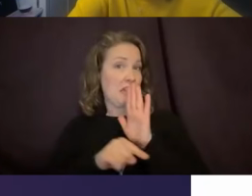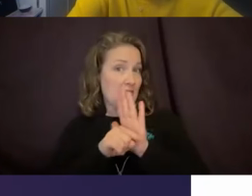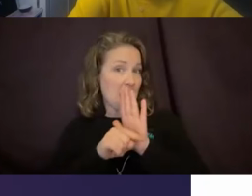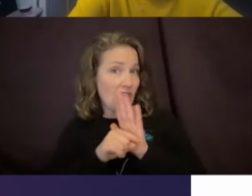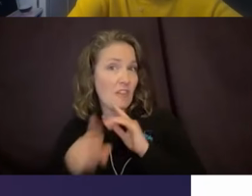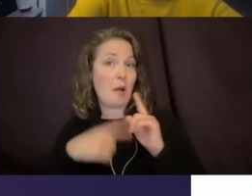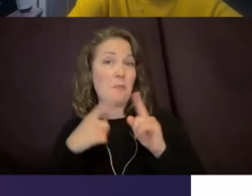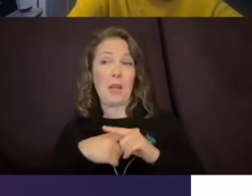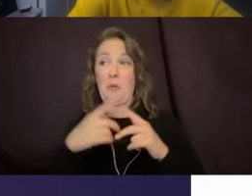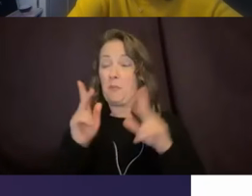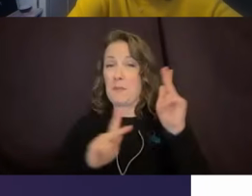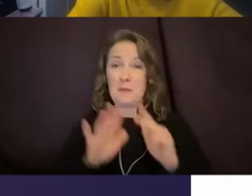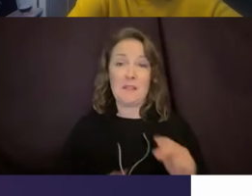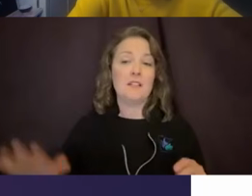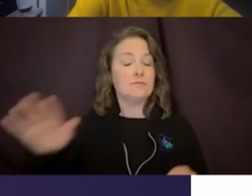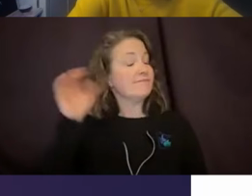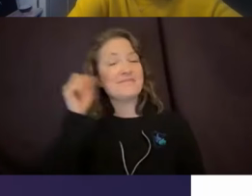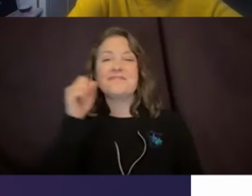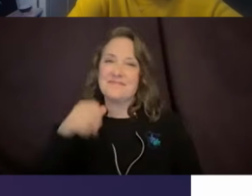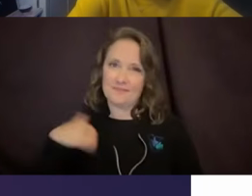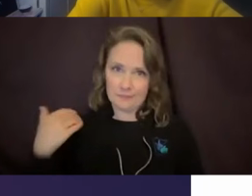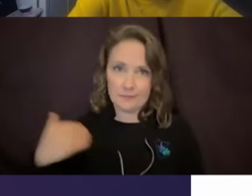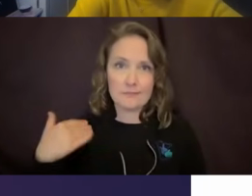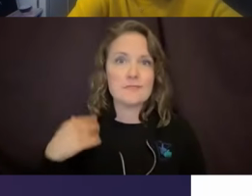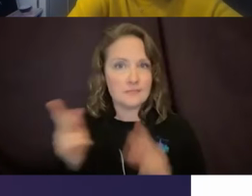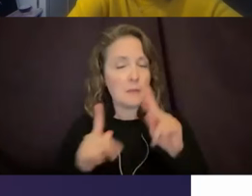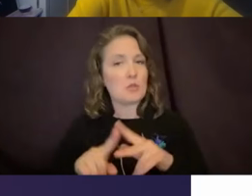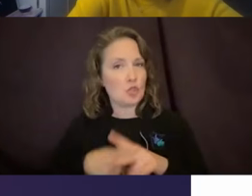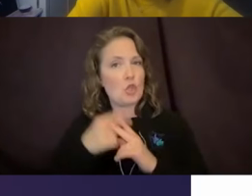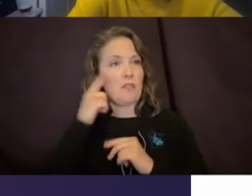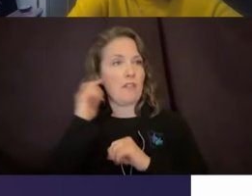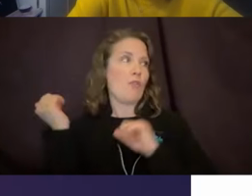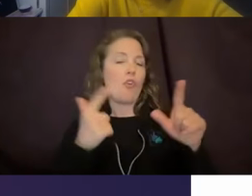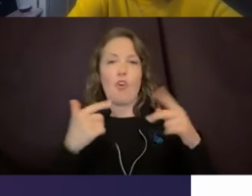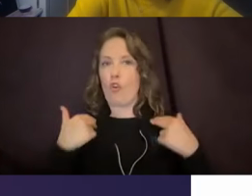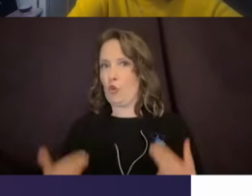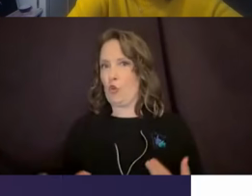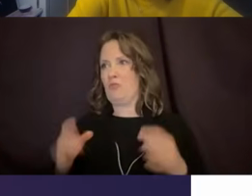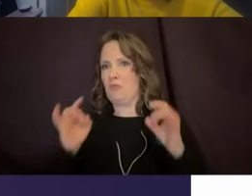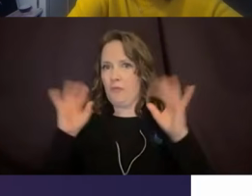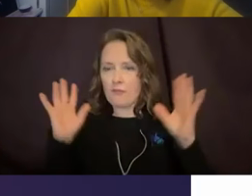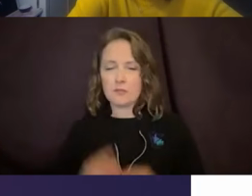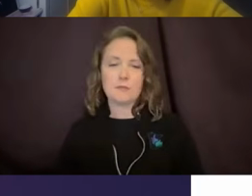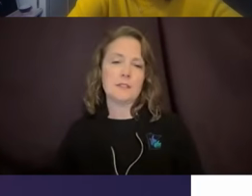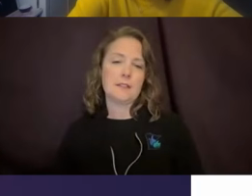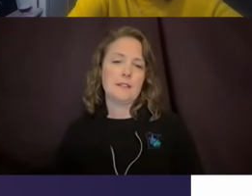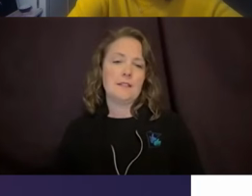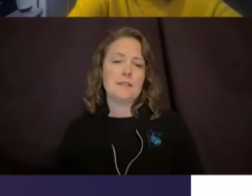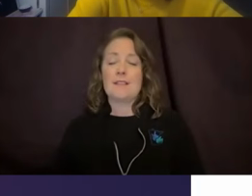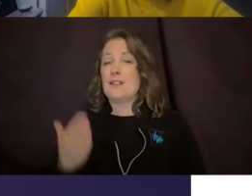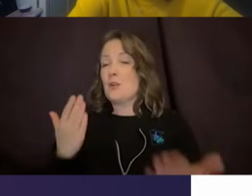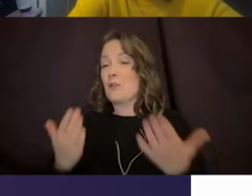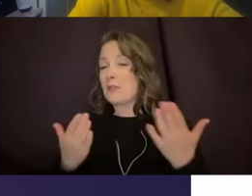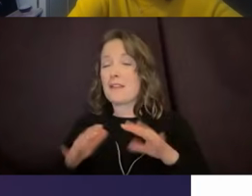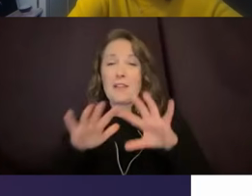human beings. Yeah, like at a very young age, they can start to have that view as well too. They might think they don't deserve better. The